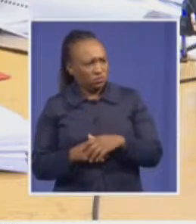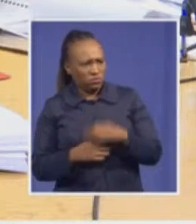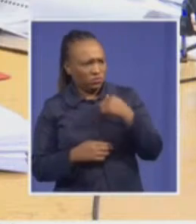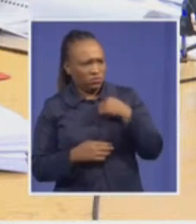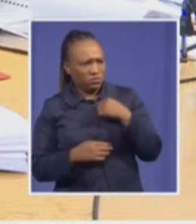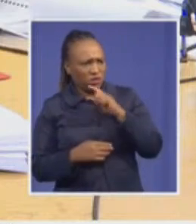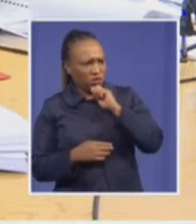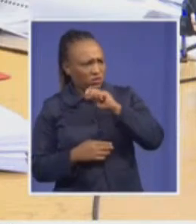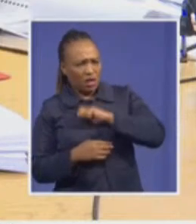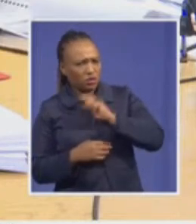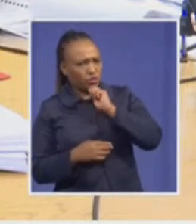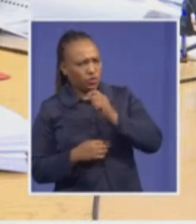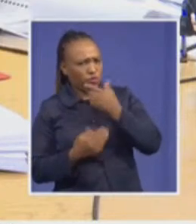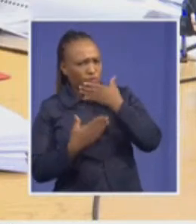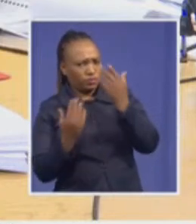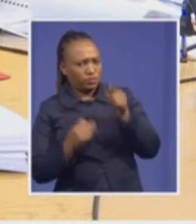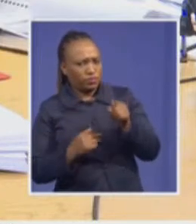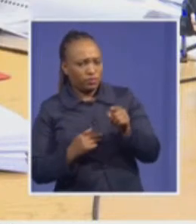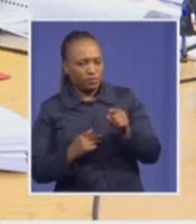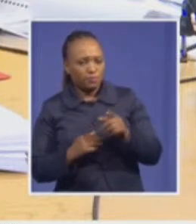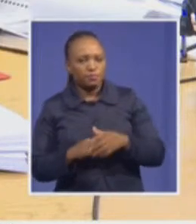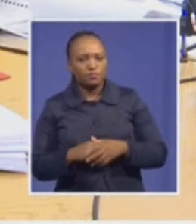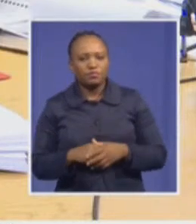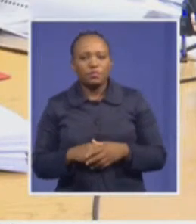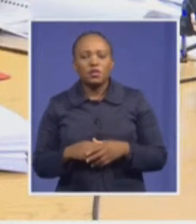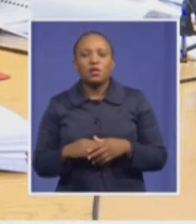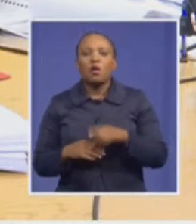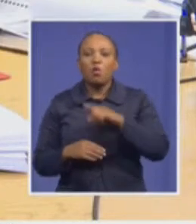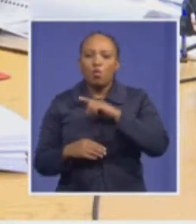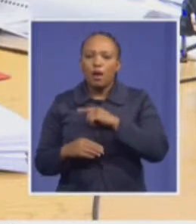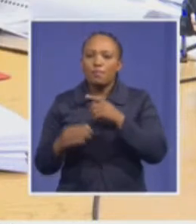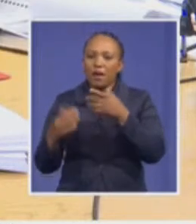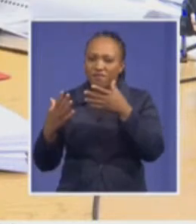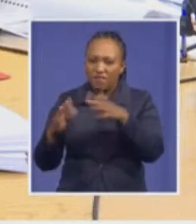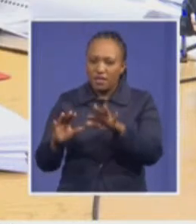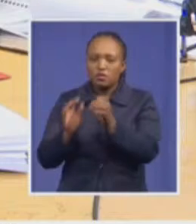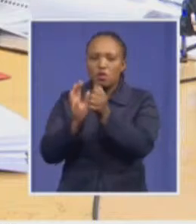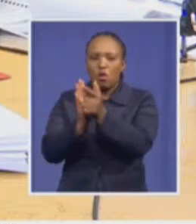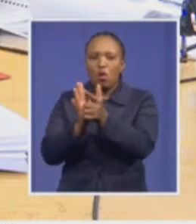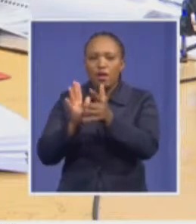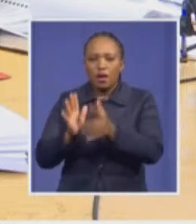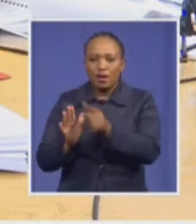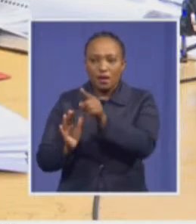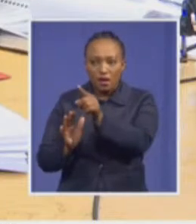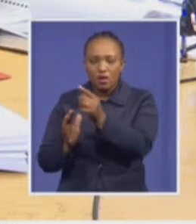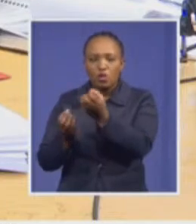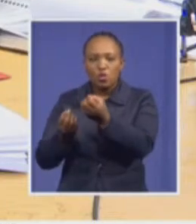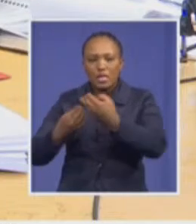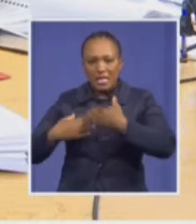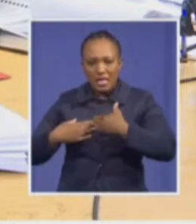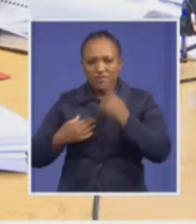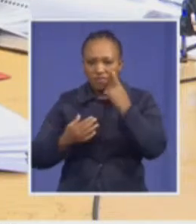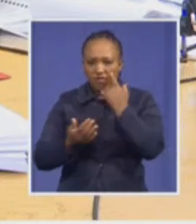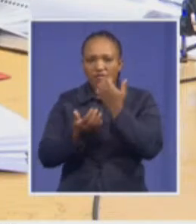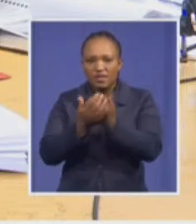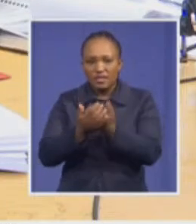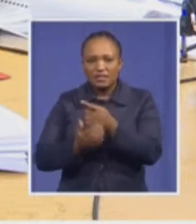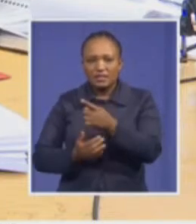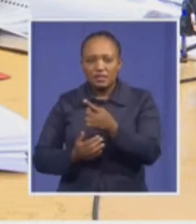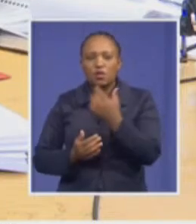But I have requested the attorneys to provide me evidence. That's Ms. Mabaso from Yes. Worksmans. Yes.